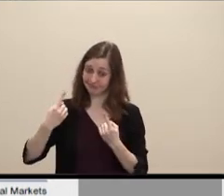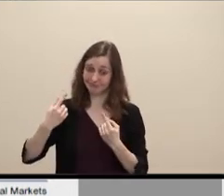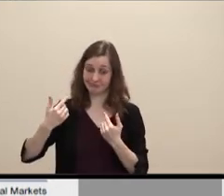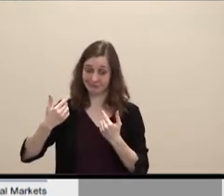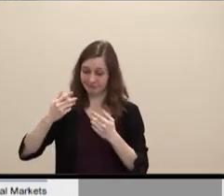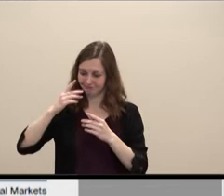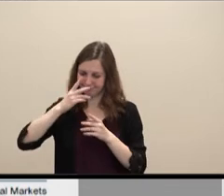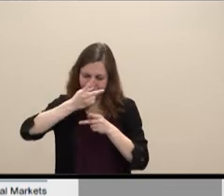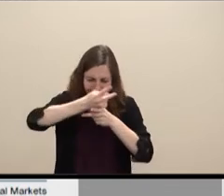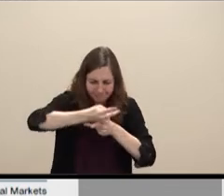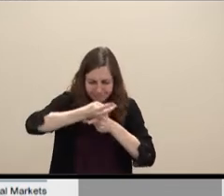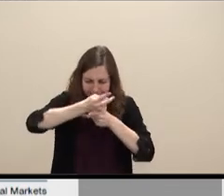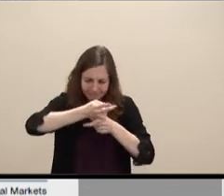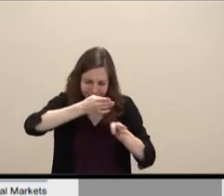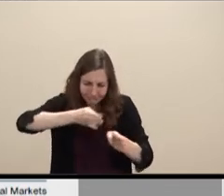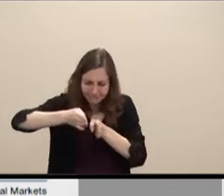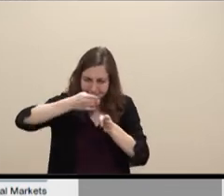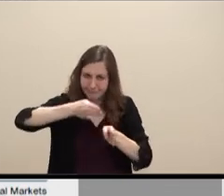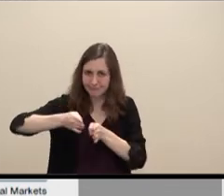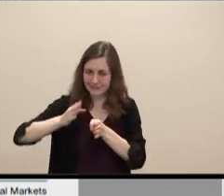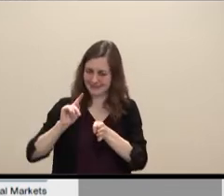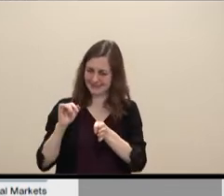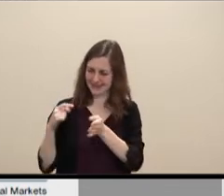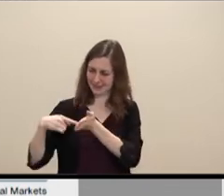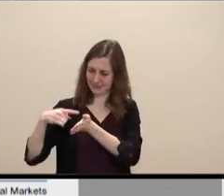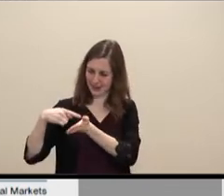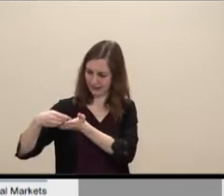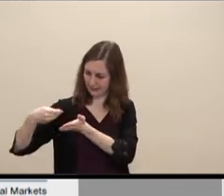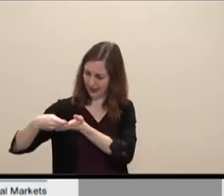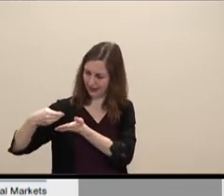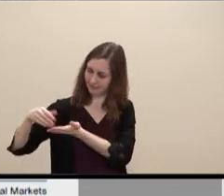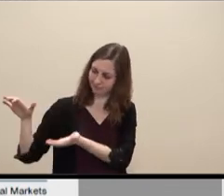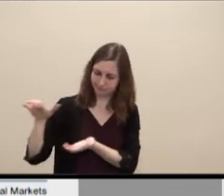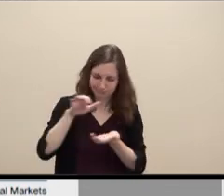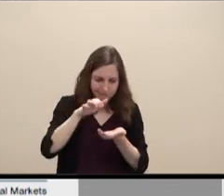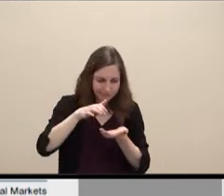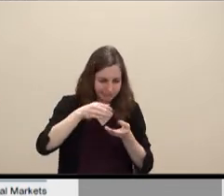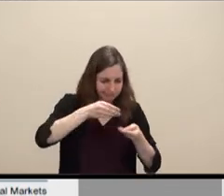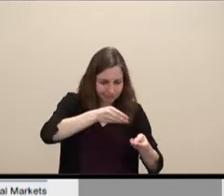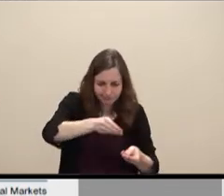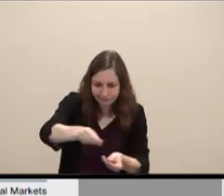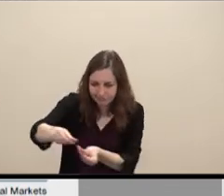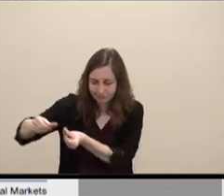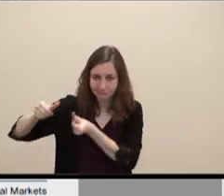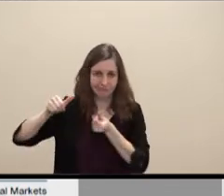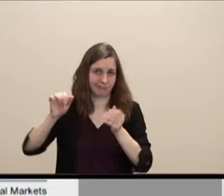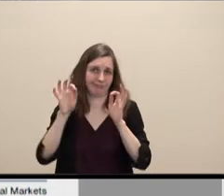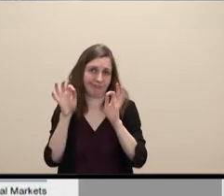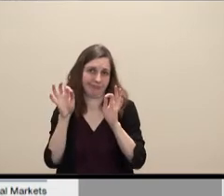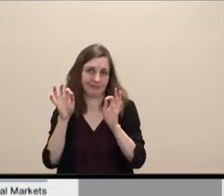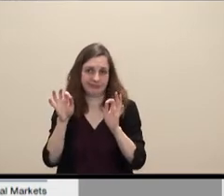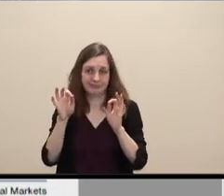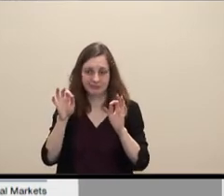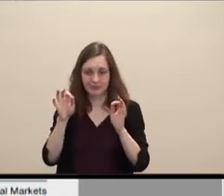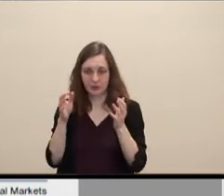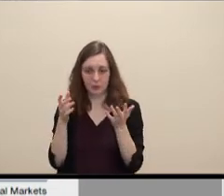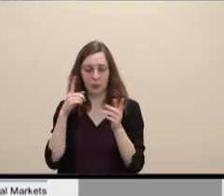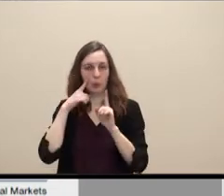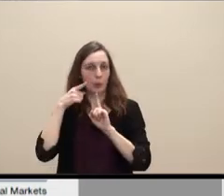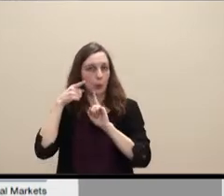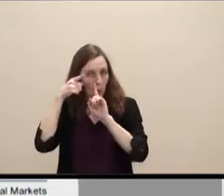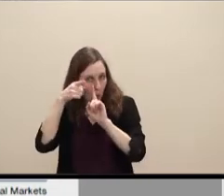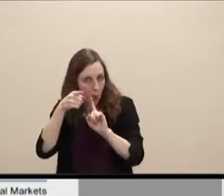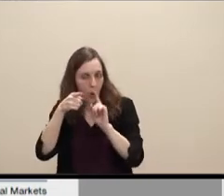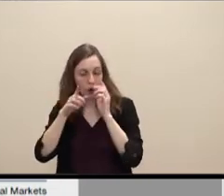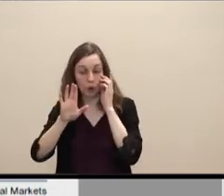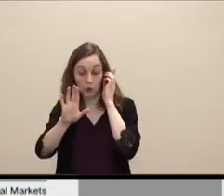taxpayers' money in terms of seeking opportunities when they're out there to reduce the debt service on